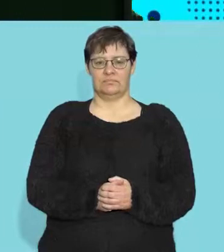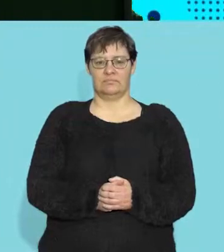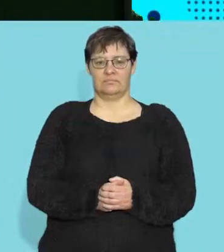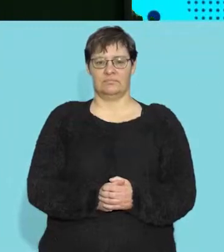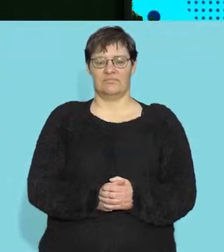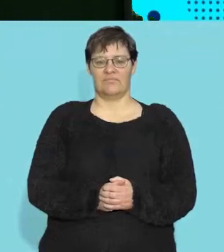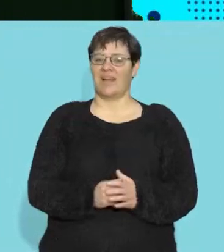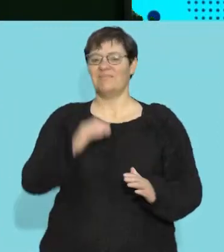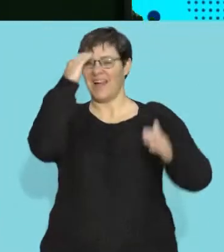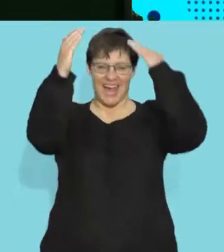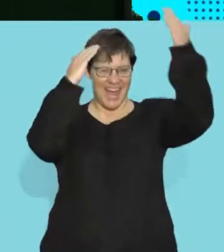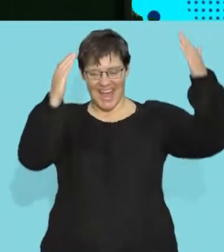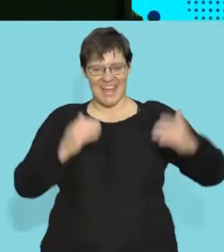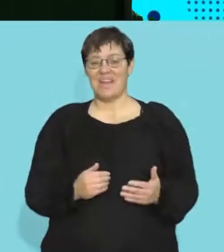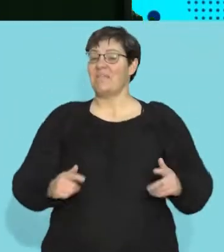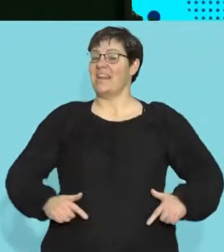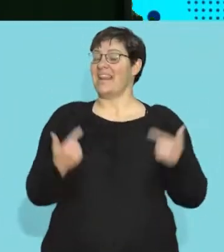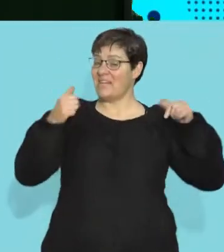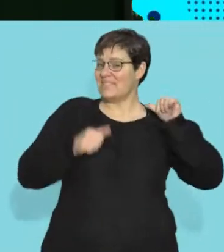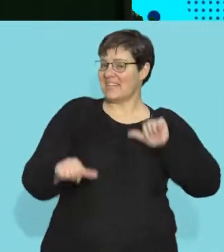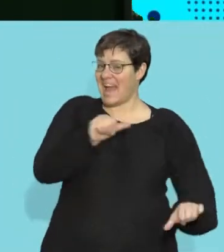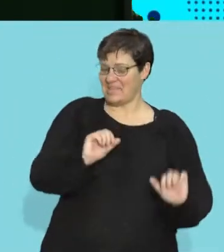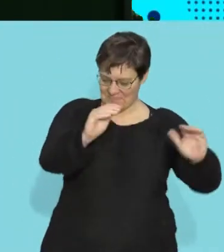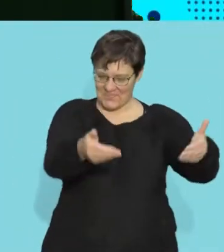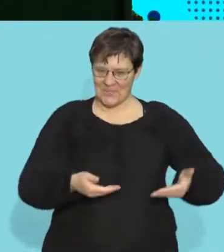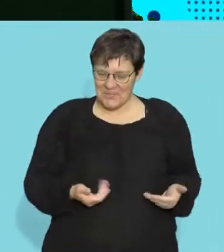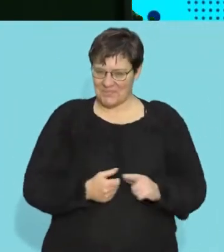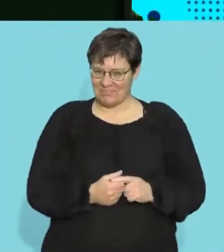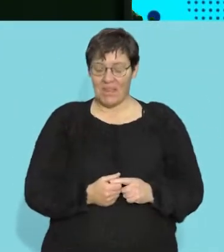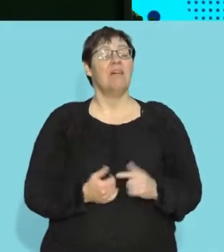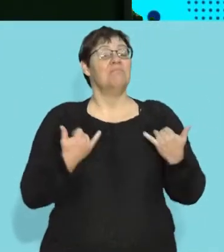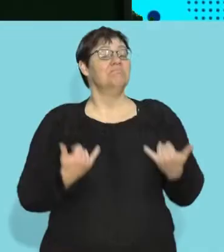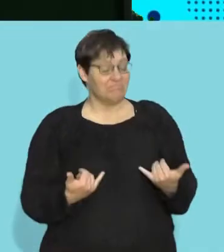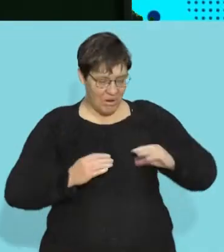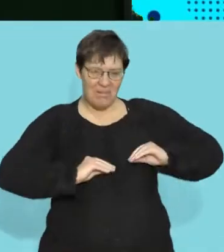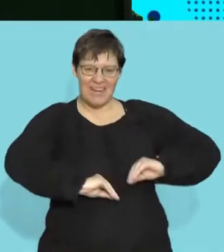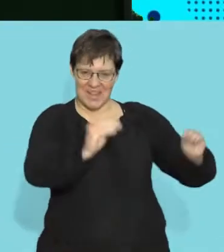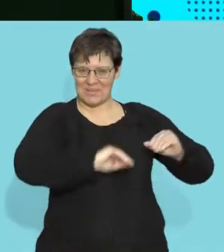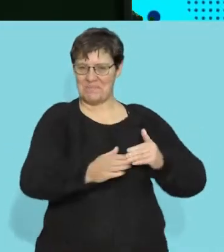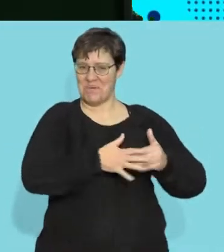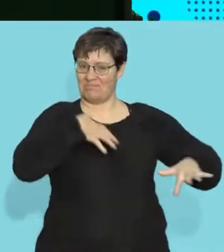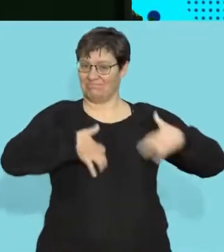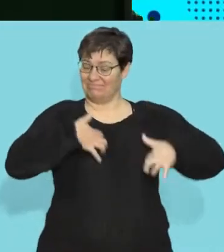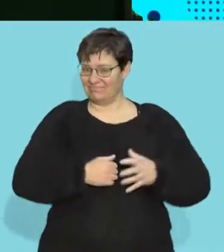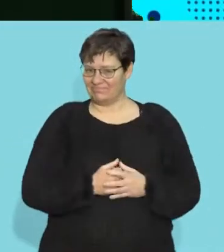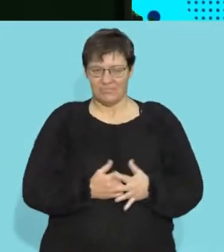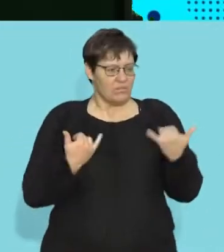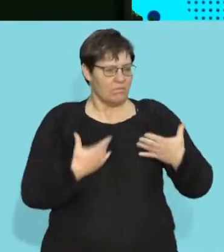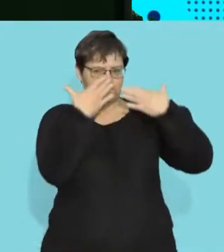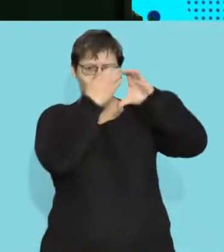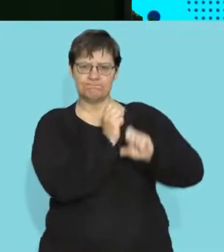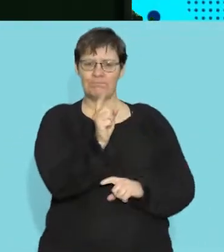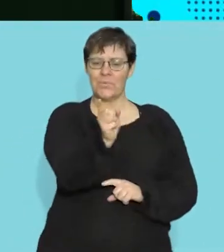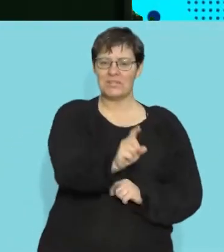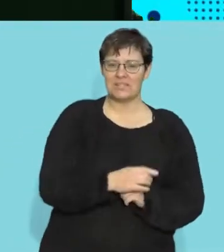Welcome, Life Sciences. Welcome to another exciting lesson of Life Science. What are we looking at today? Well, we're following